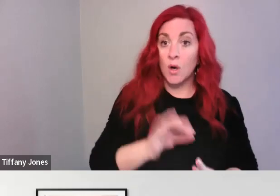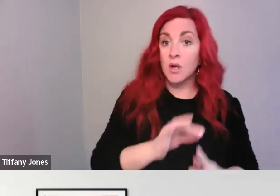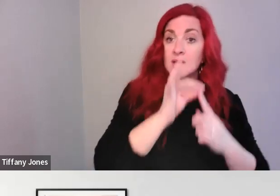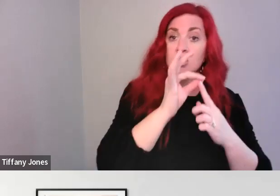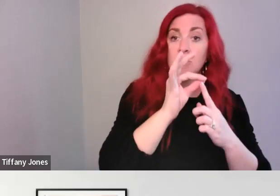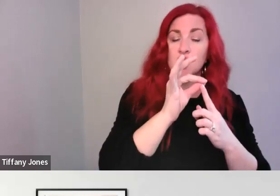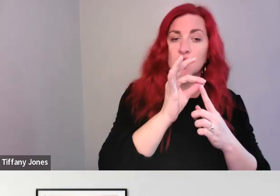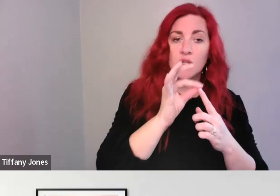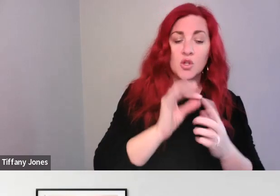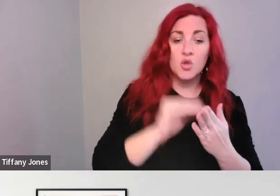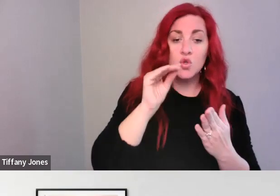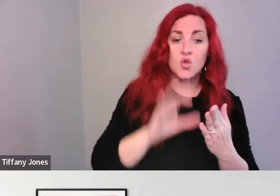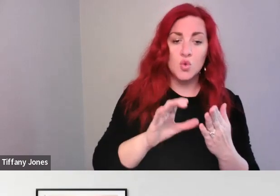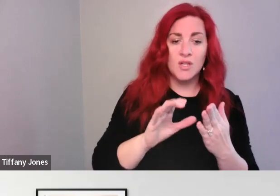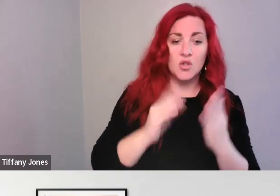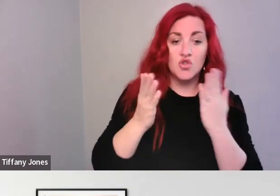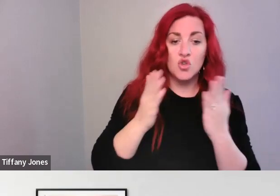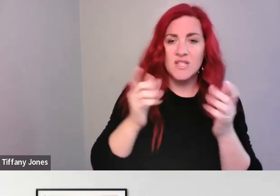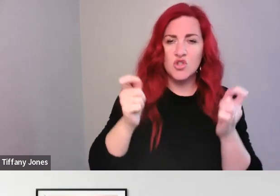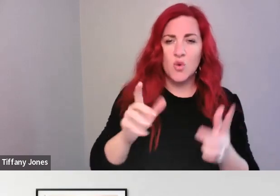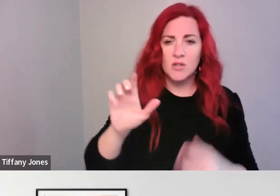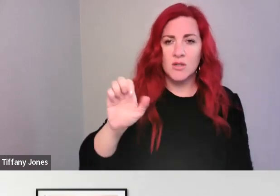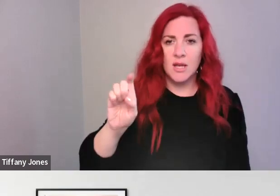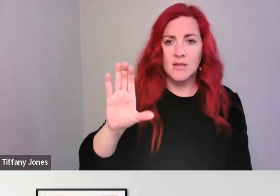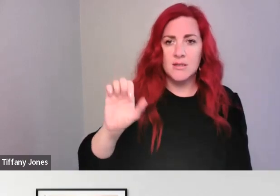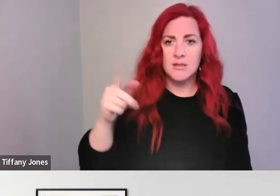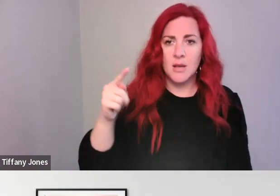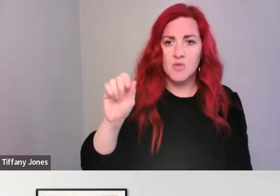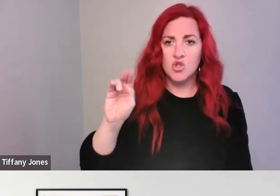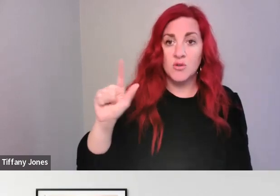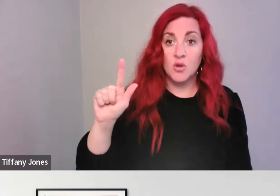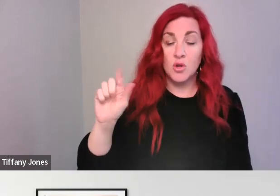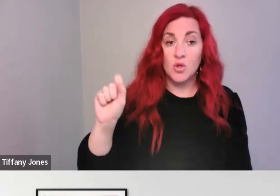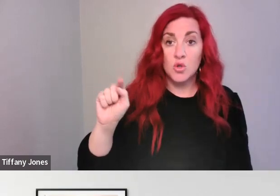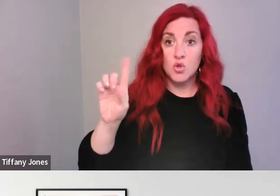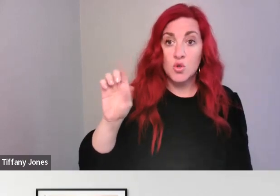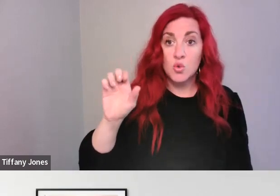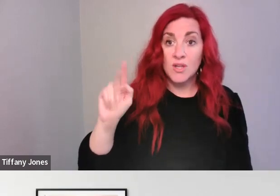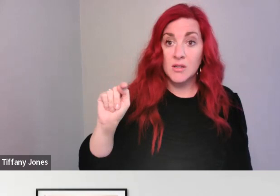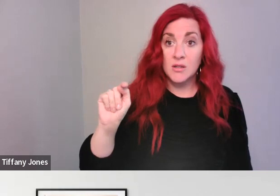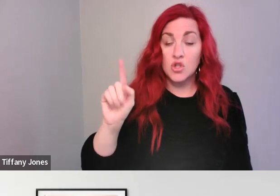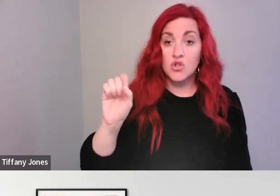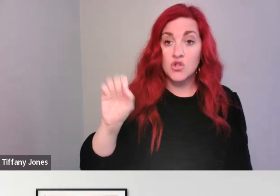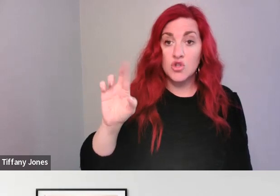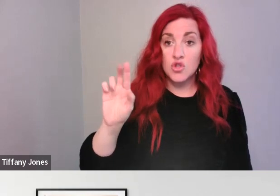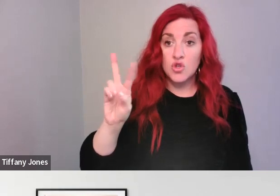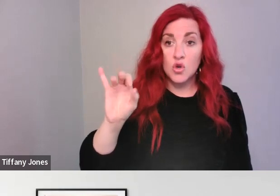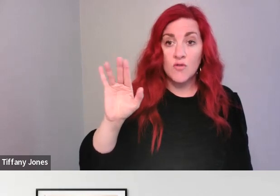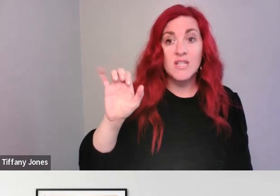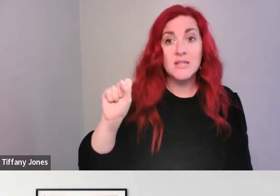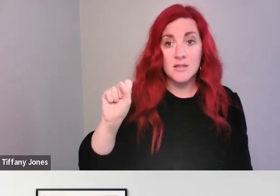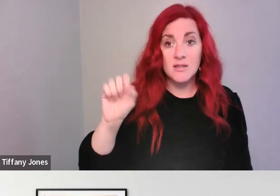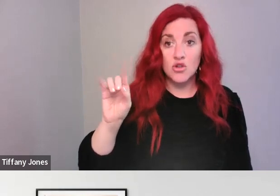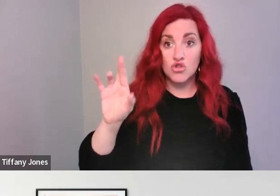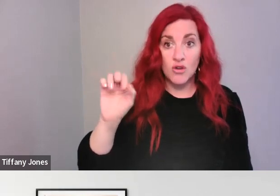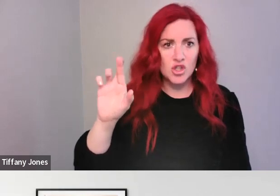services director. They have different titles, but essentially somebody who's in charge of special education for every school in the district. And if you can figure out who